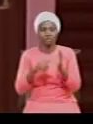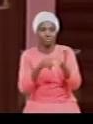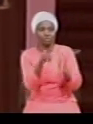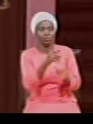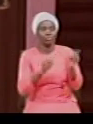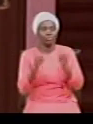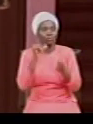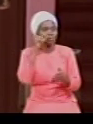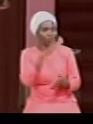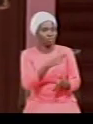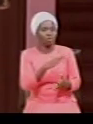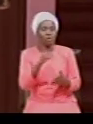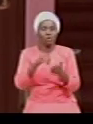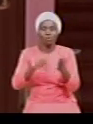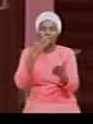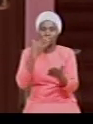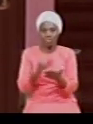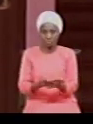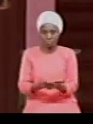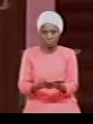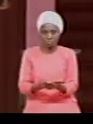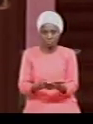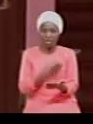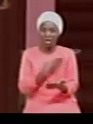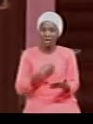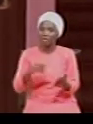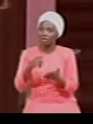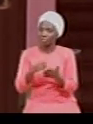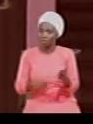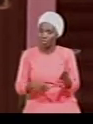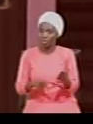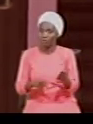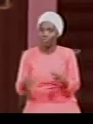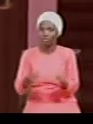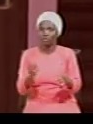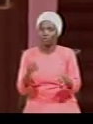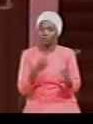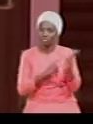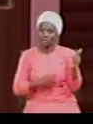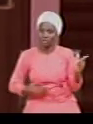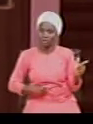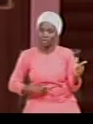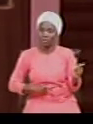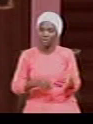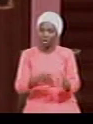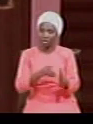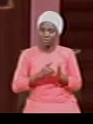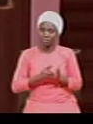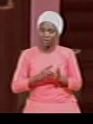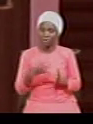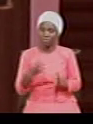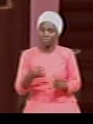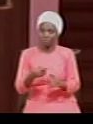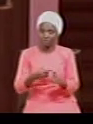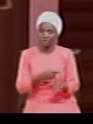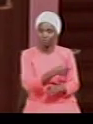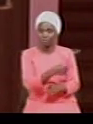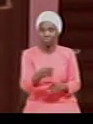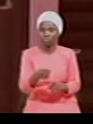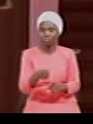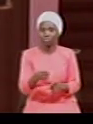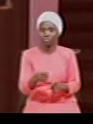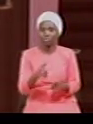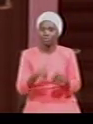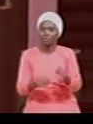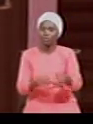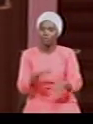woman, what is good. And what does the Lord require of thee? But to